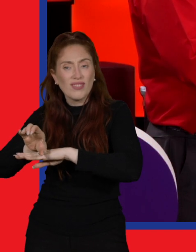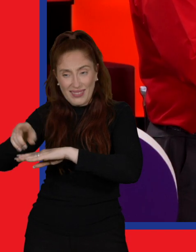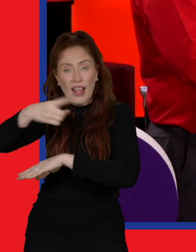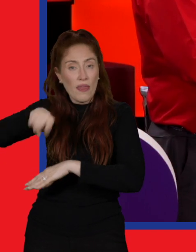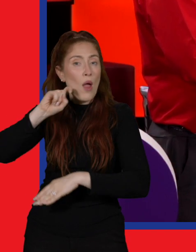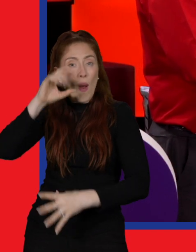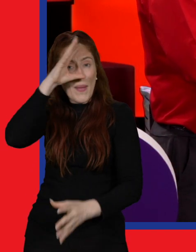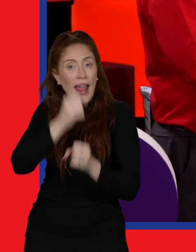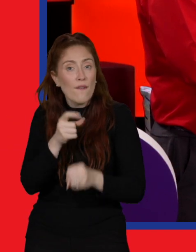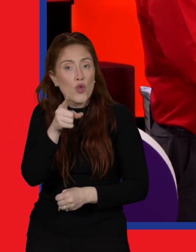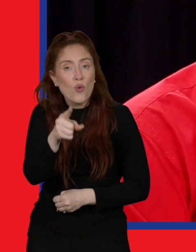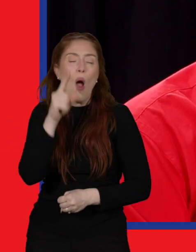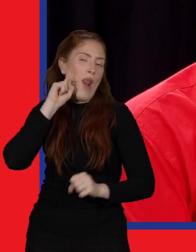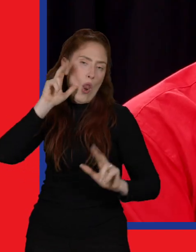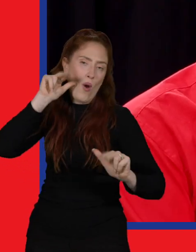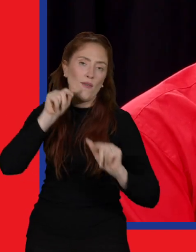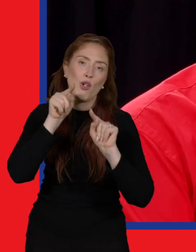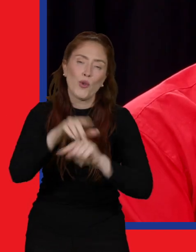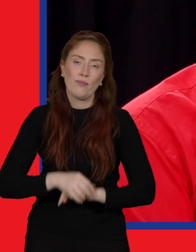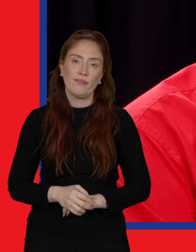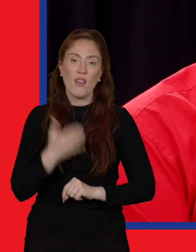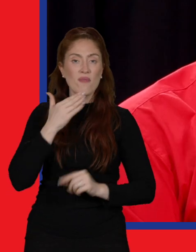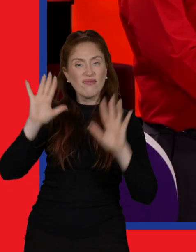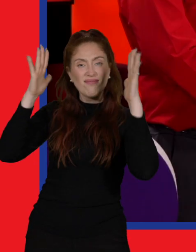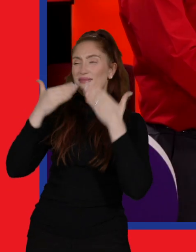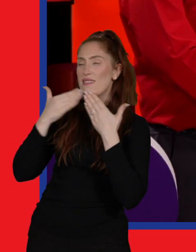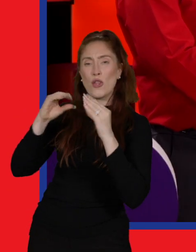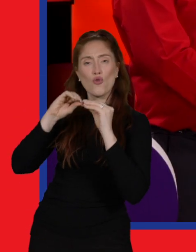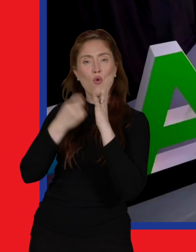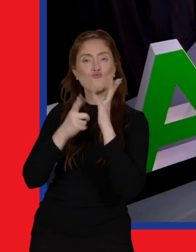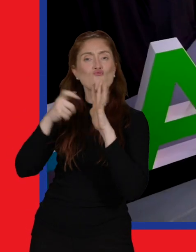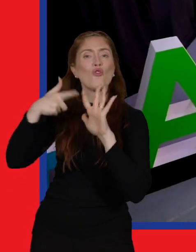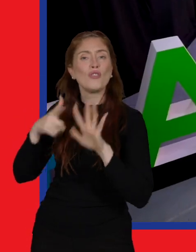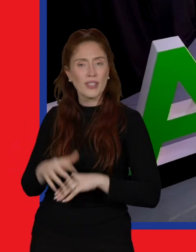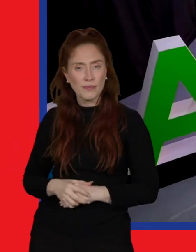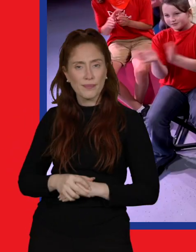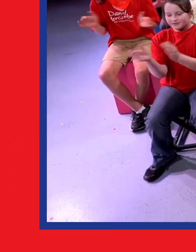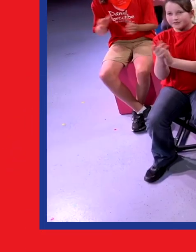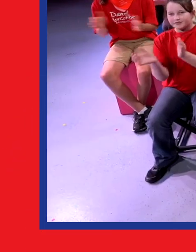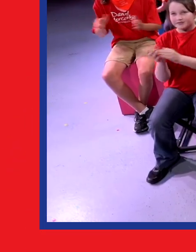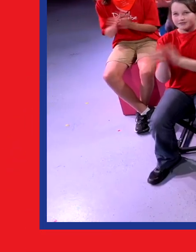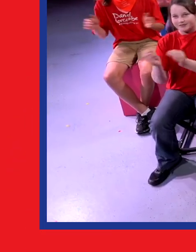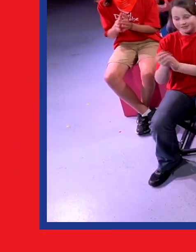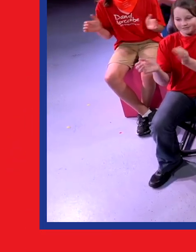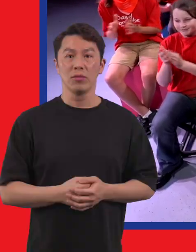police. They will believe you and you're going to be cared for. Please thank Bruce.